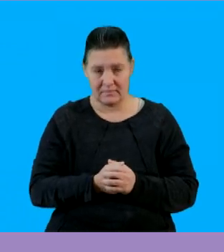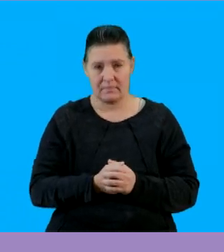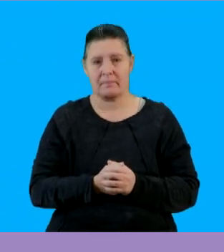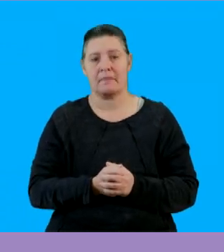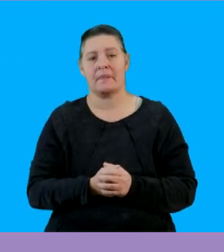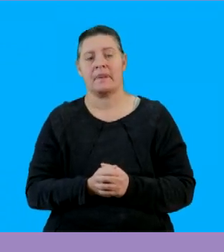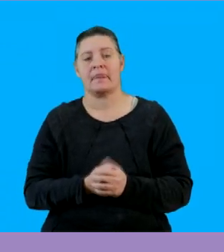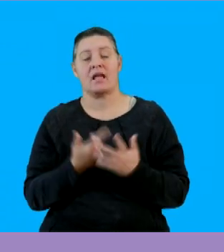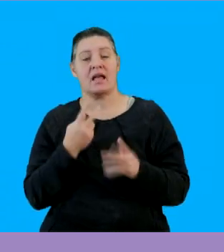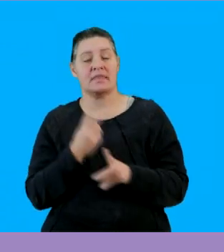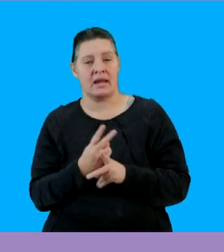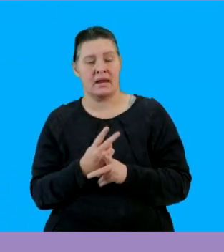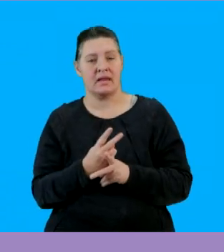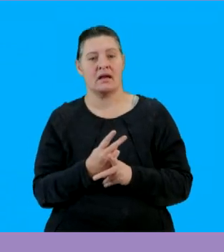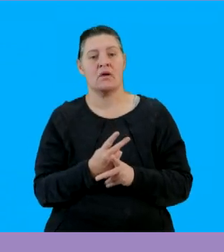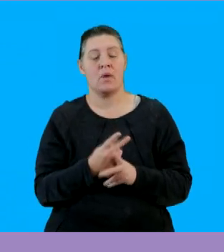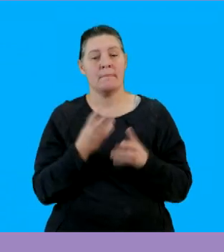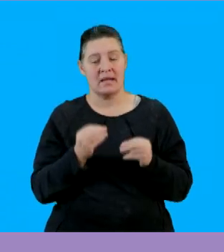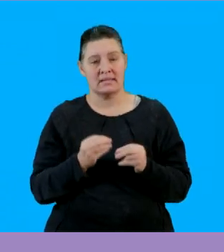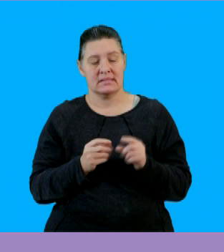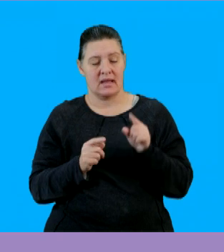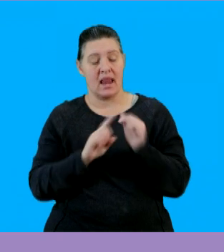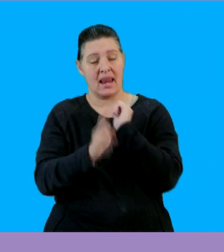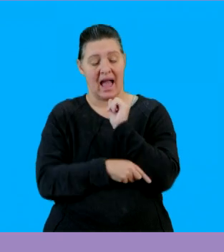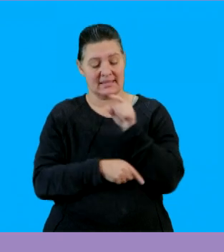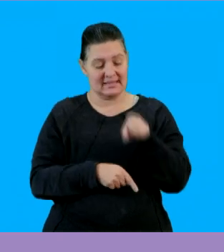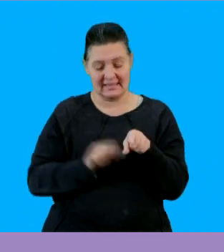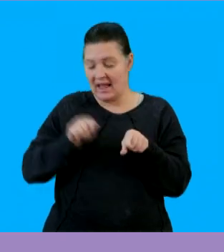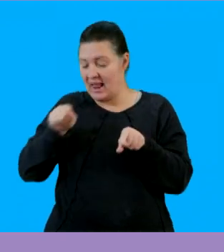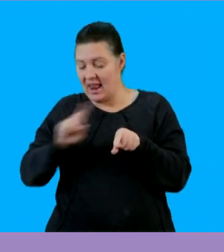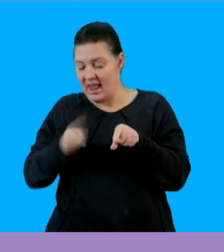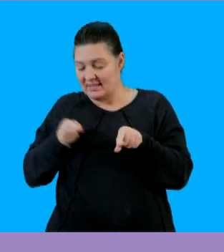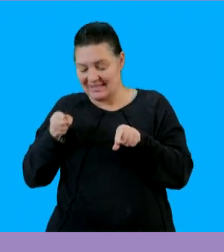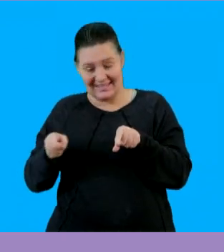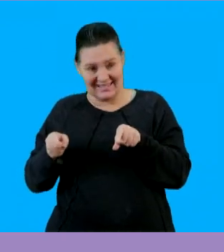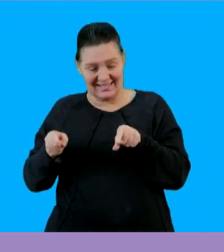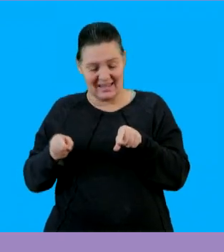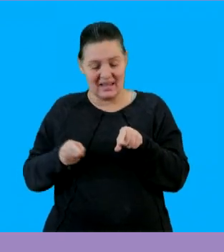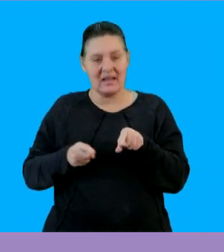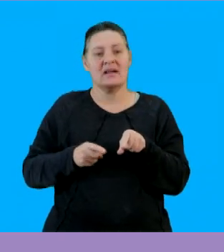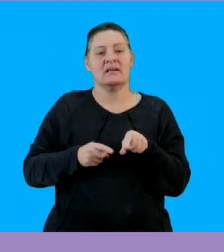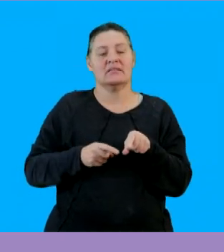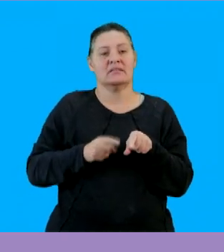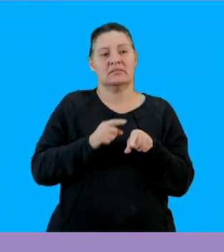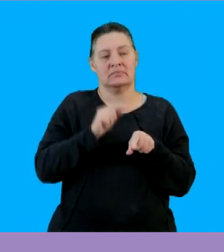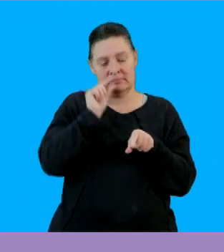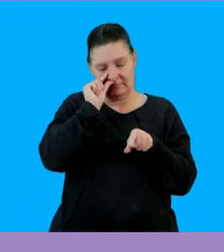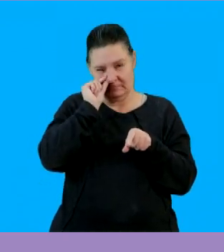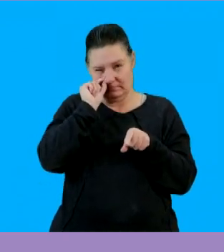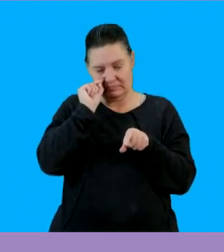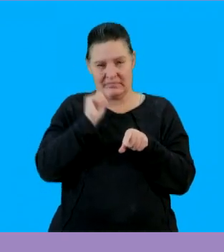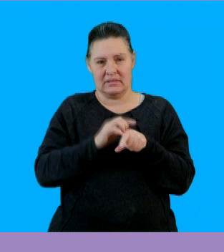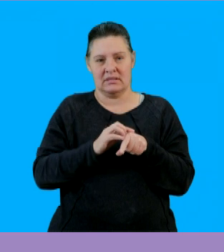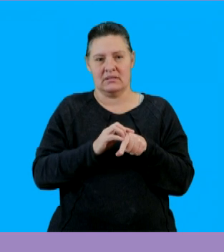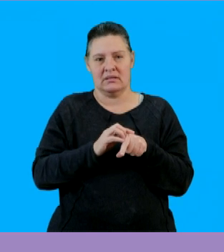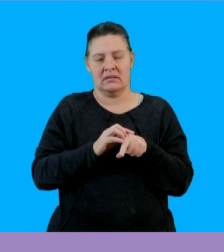swap them around. And then we can also, we'll also say now we are still adding d multiplied by c, and